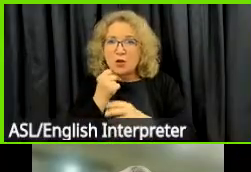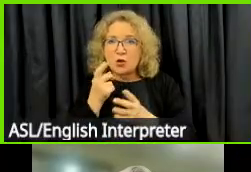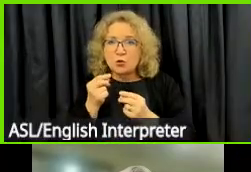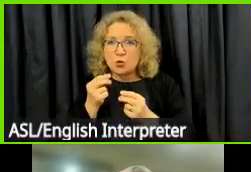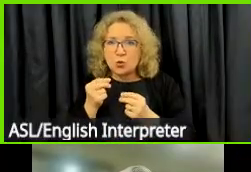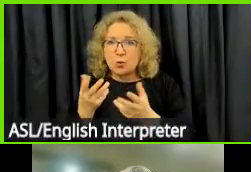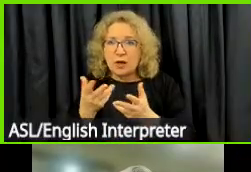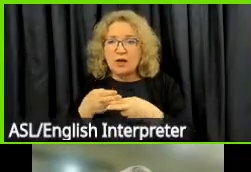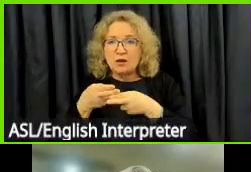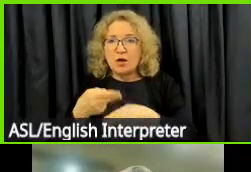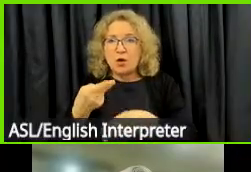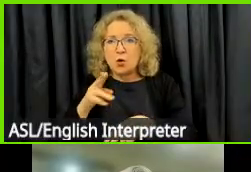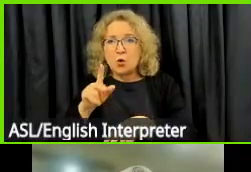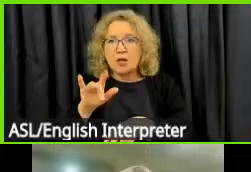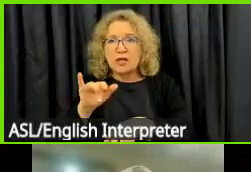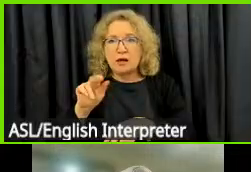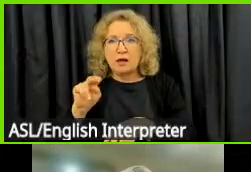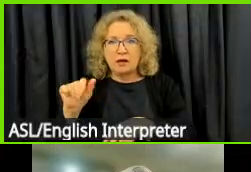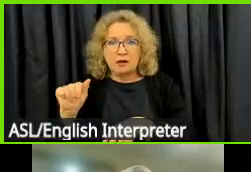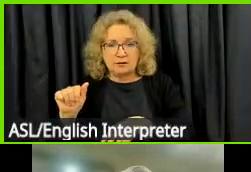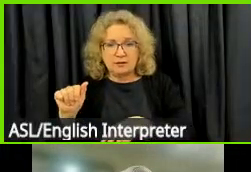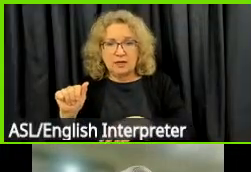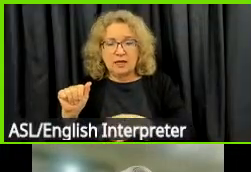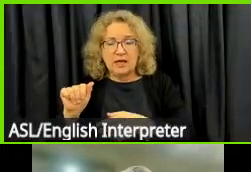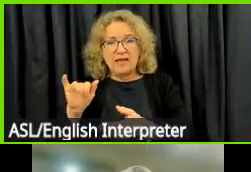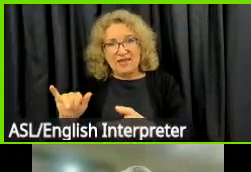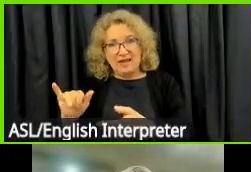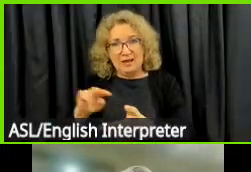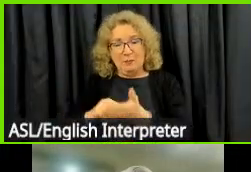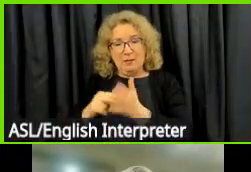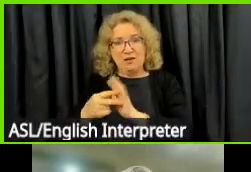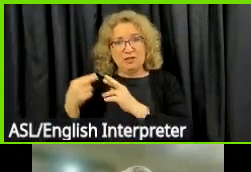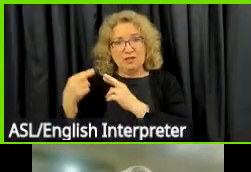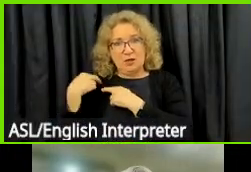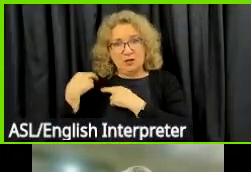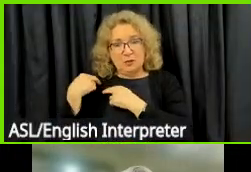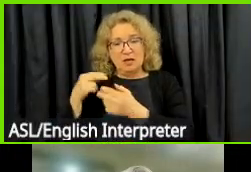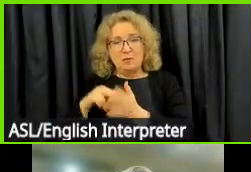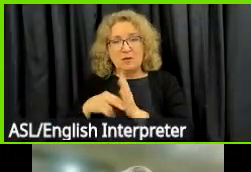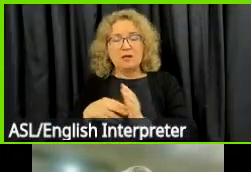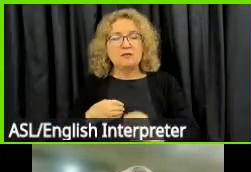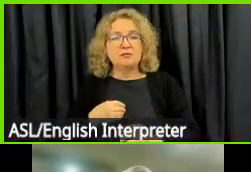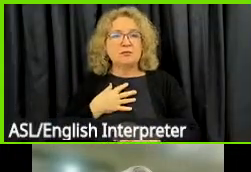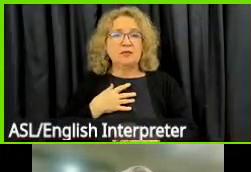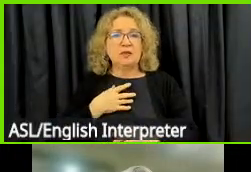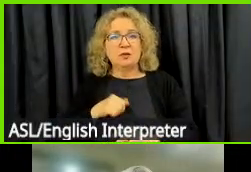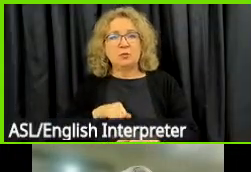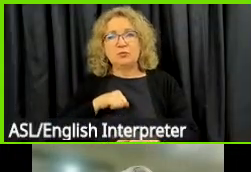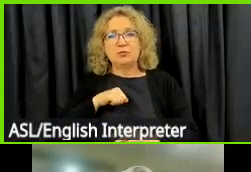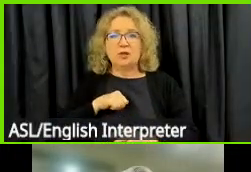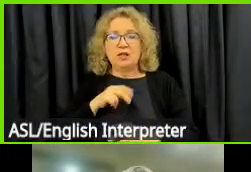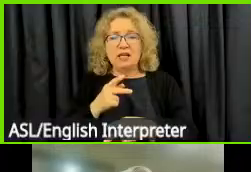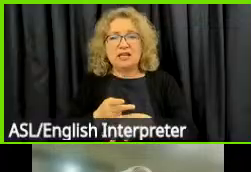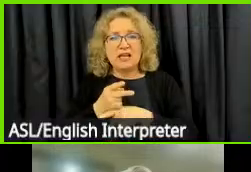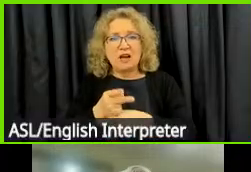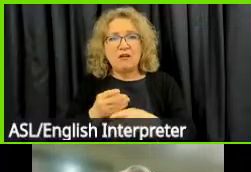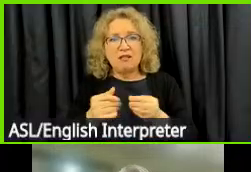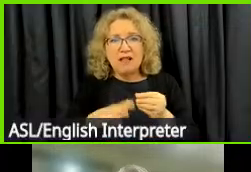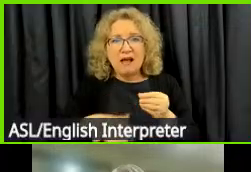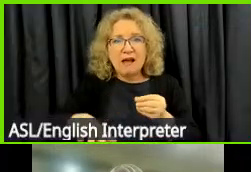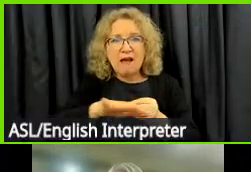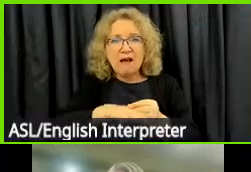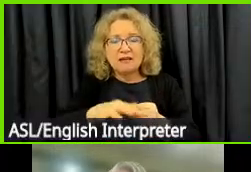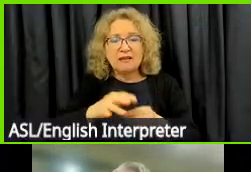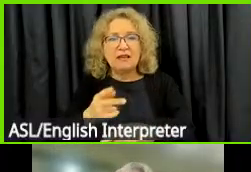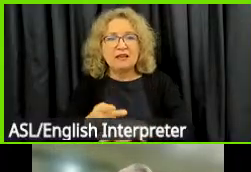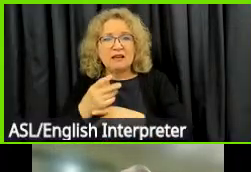called kuleana, and that means responsibility. It means privilege. It means care for our land and care for our community. It's